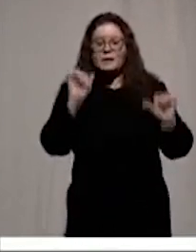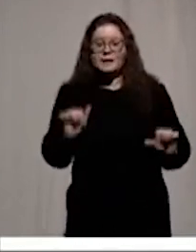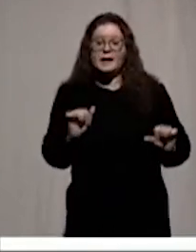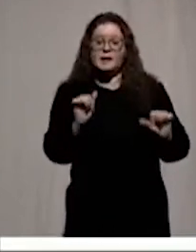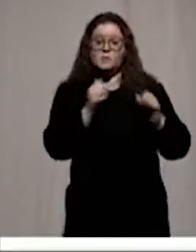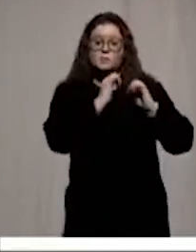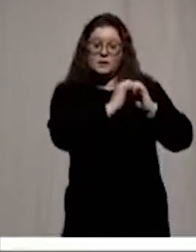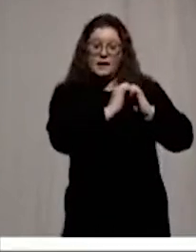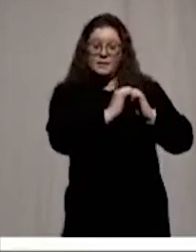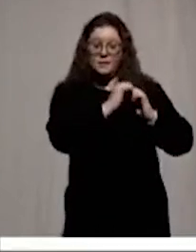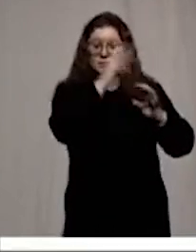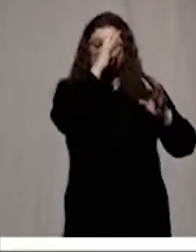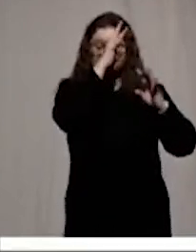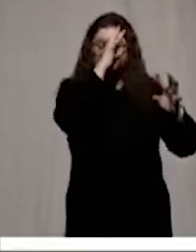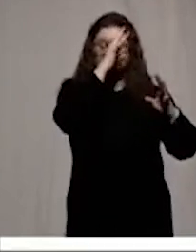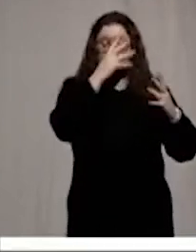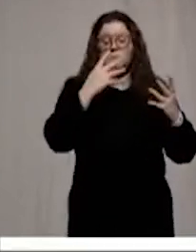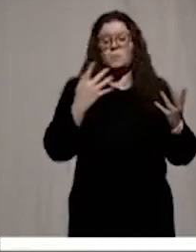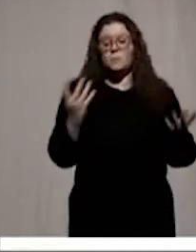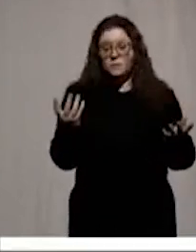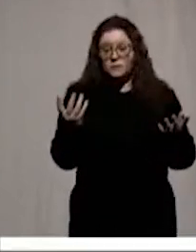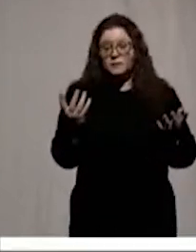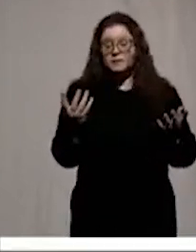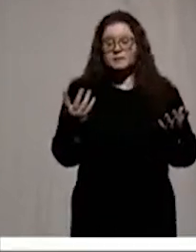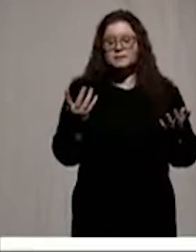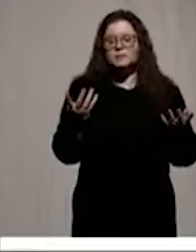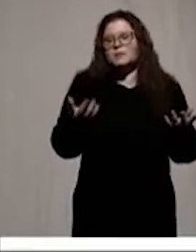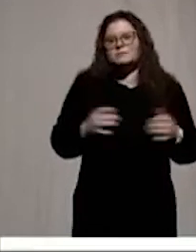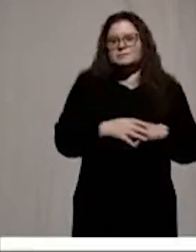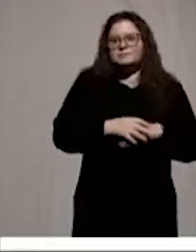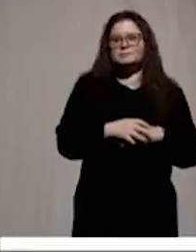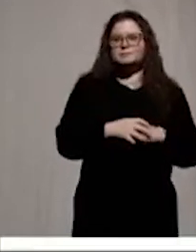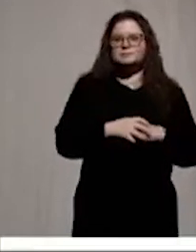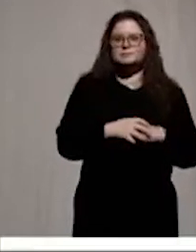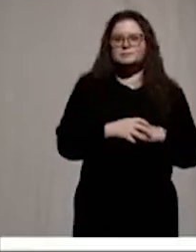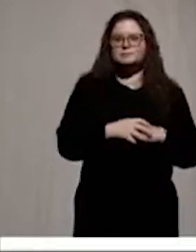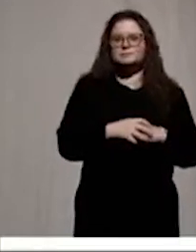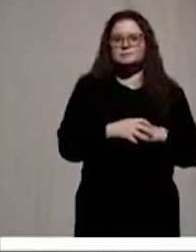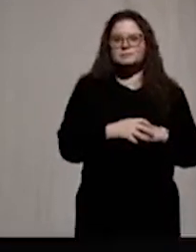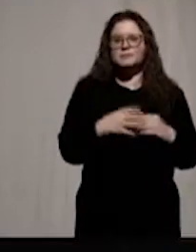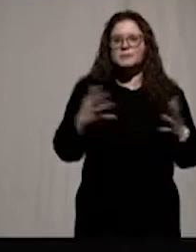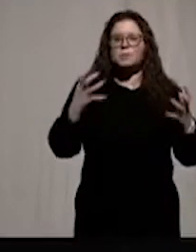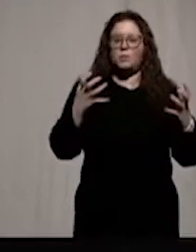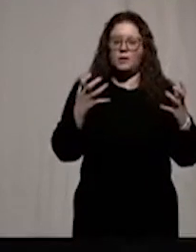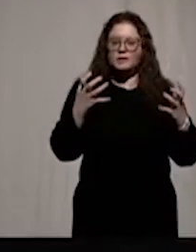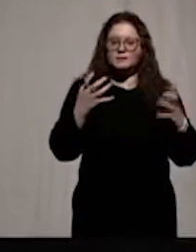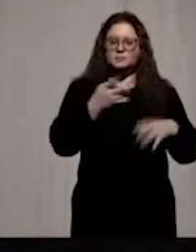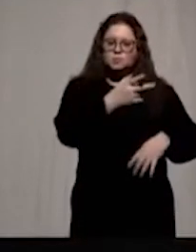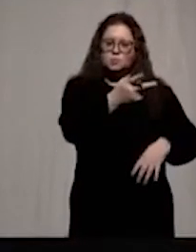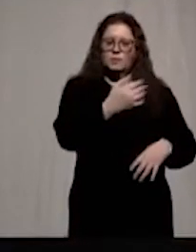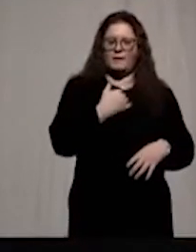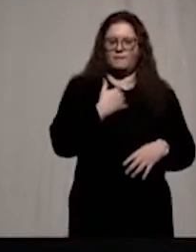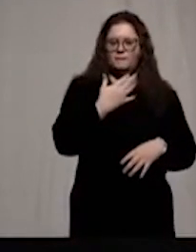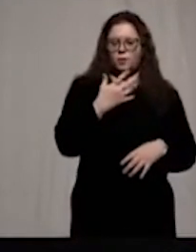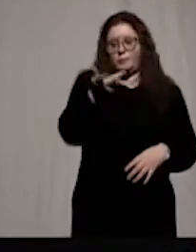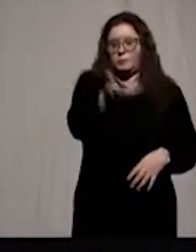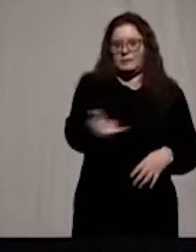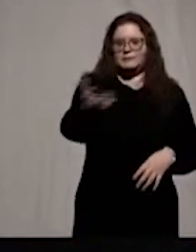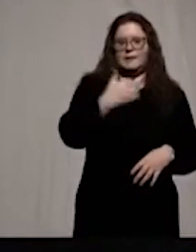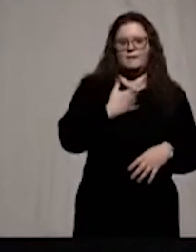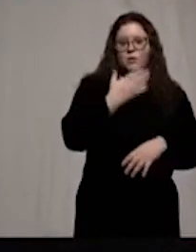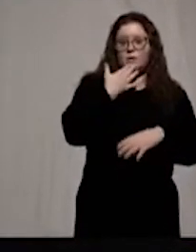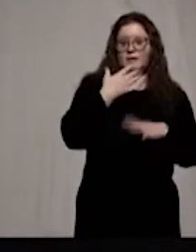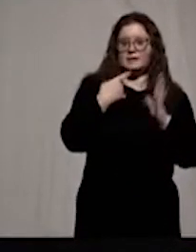together, or I just kind of wanted to give you guys an example of